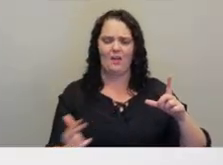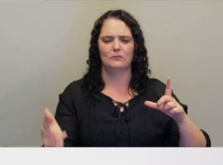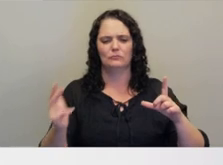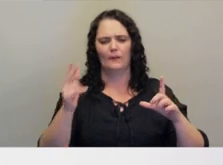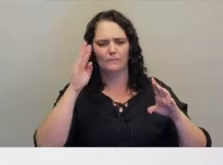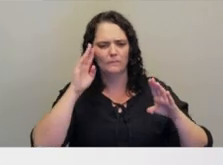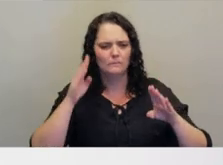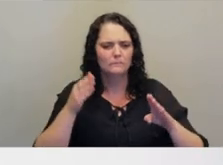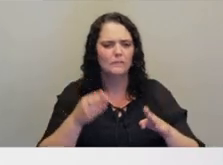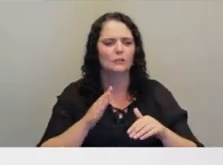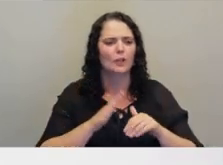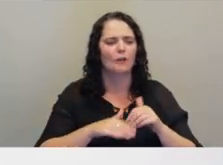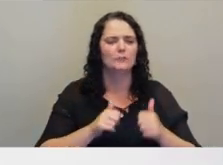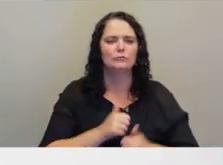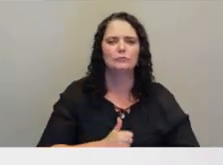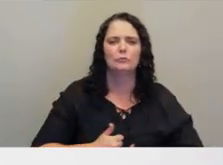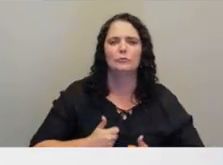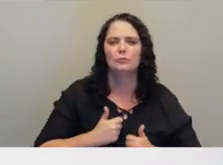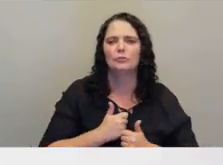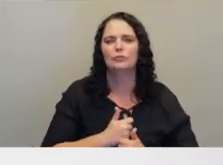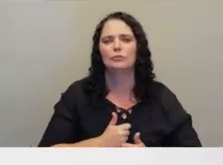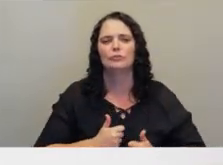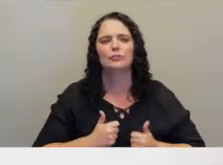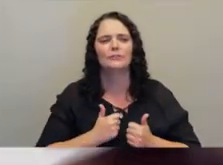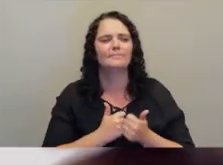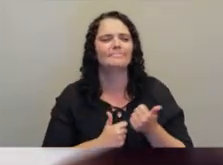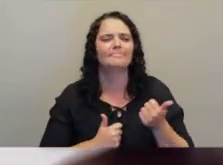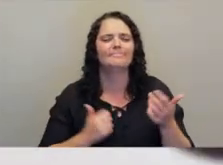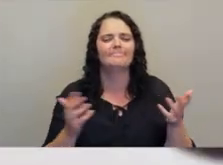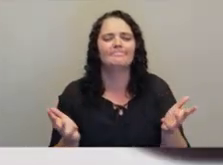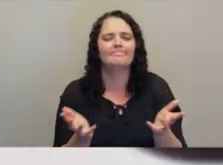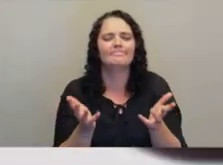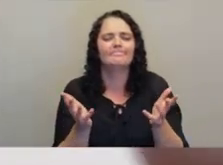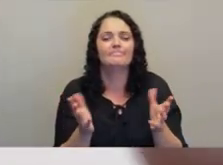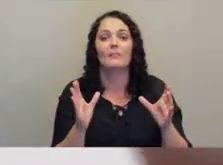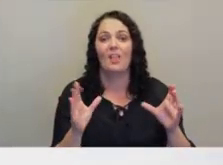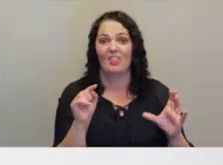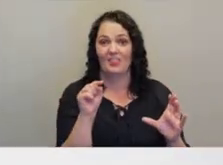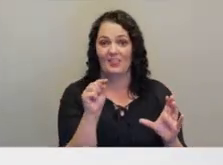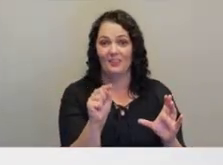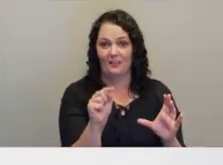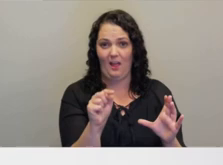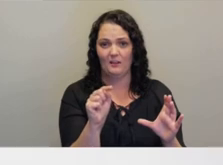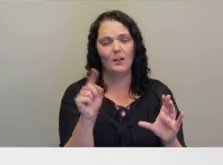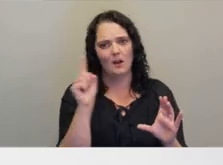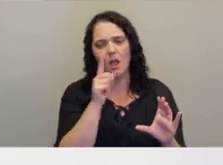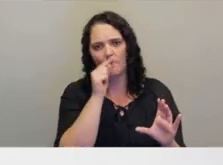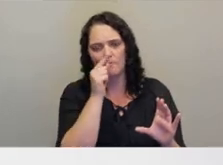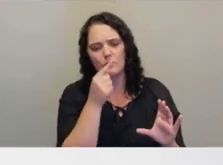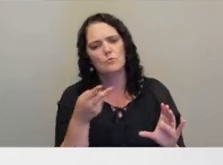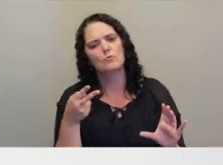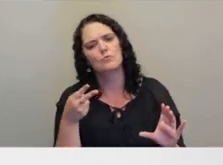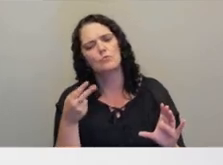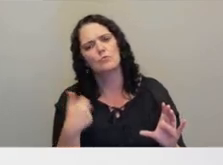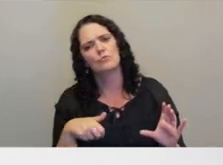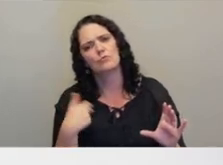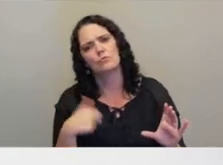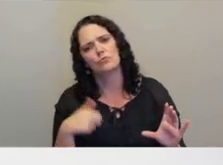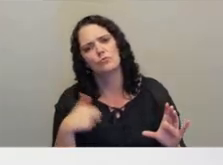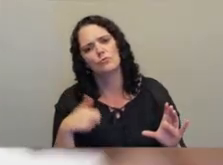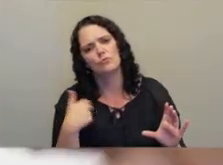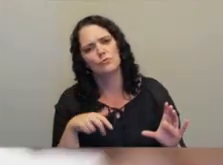on a kind of exaggerated kitsch in his work is now something that is being looked at